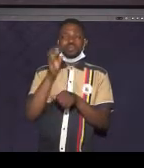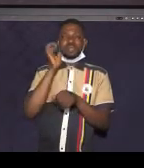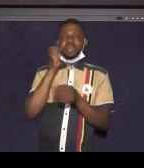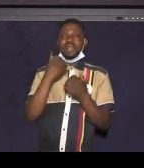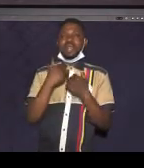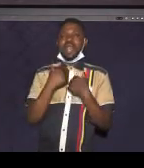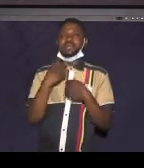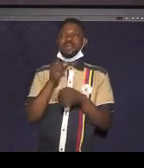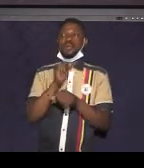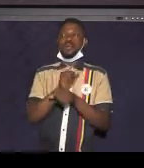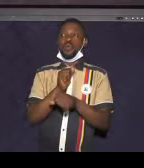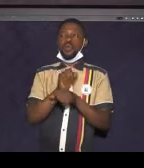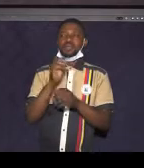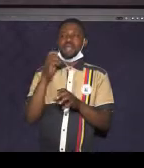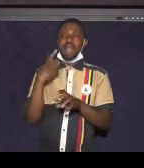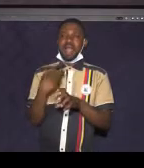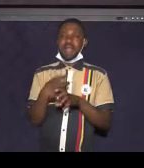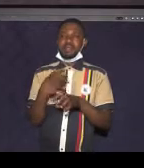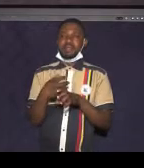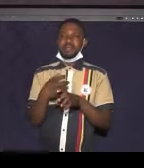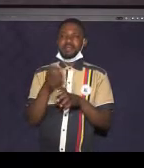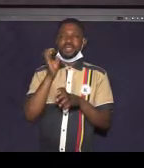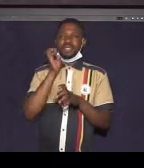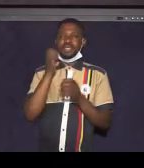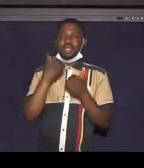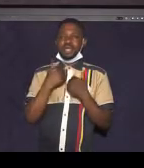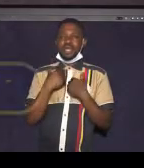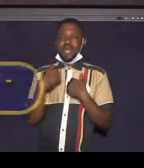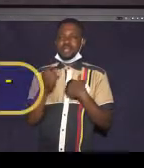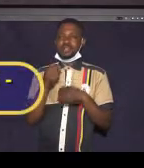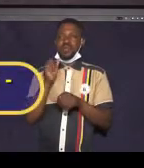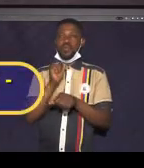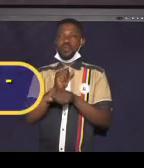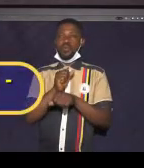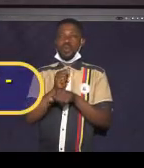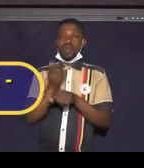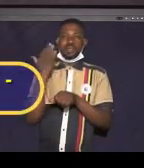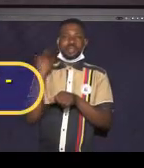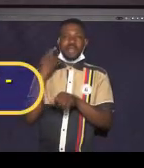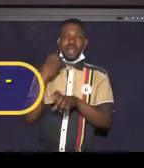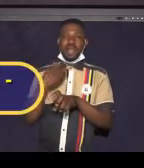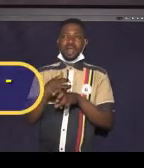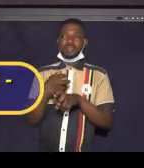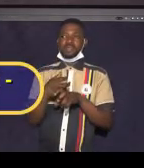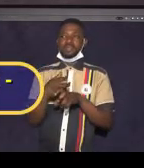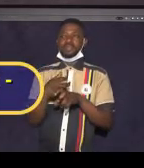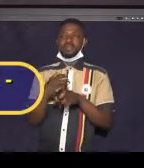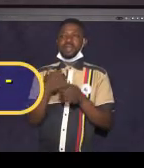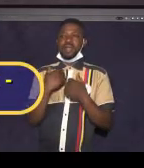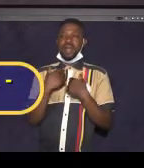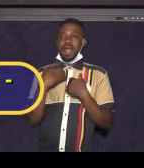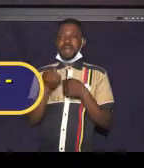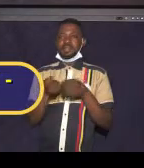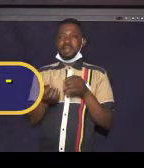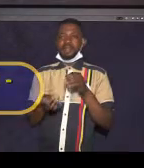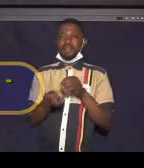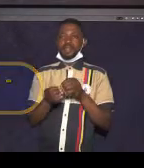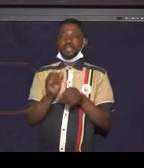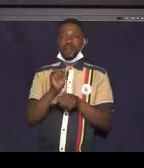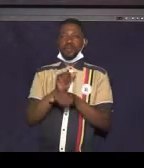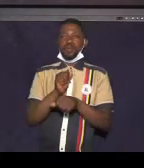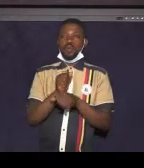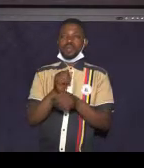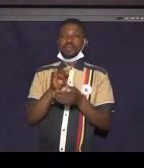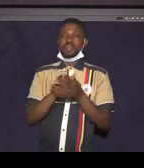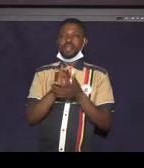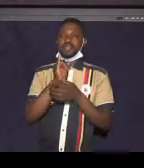He has worked hard. He has worked hard. Has plus worked.